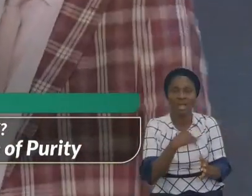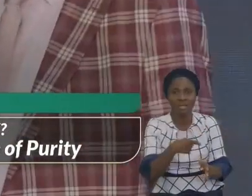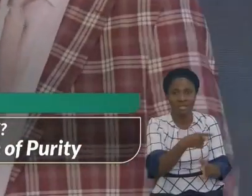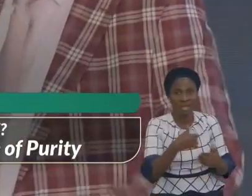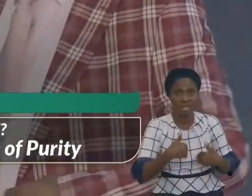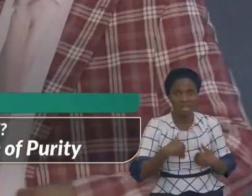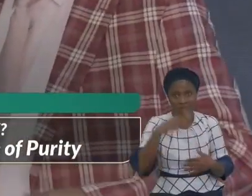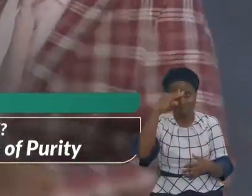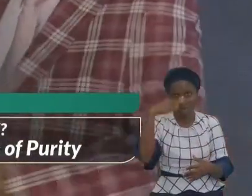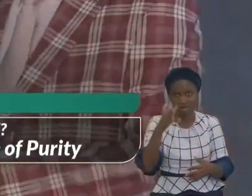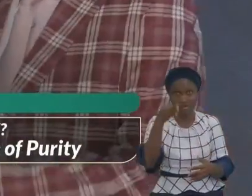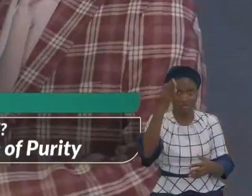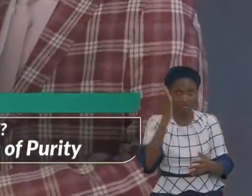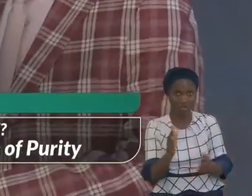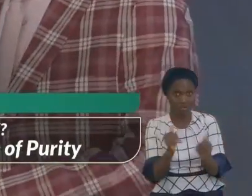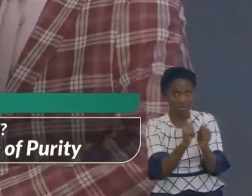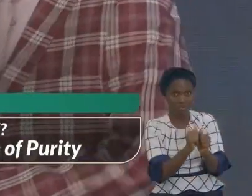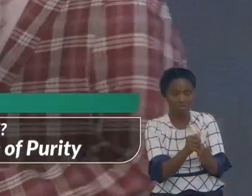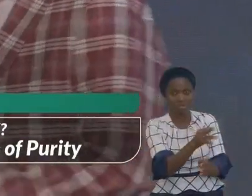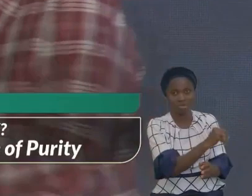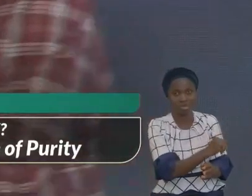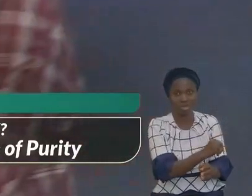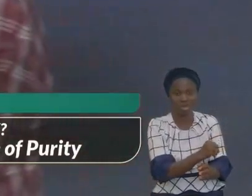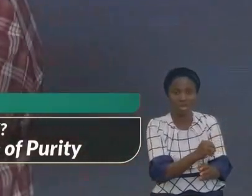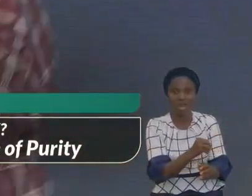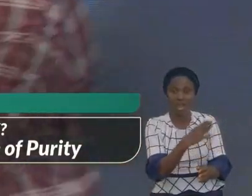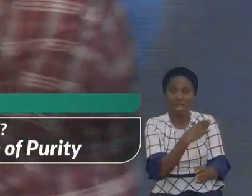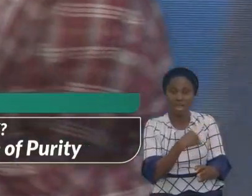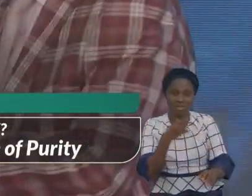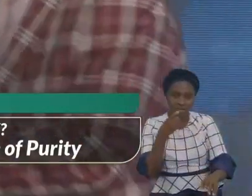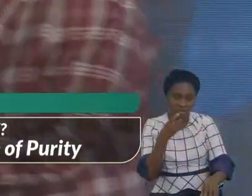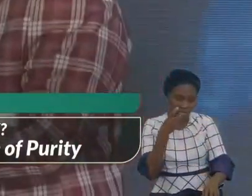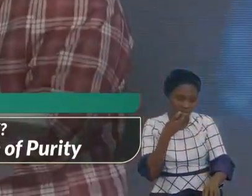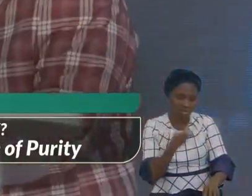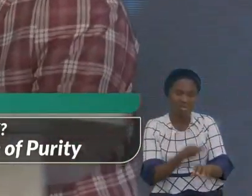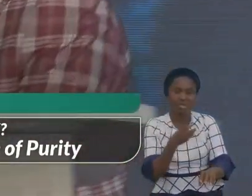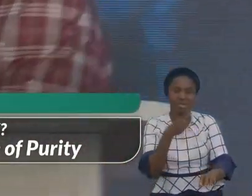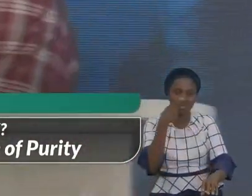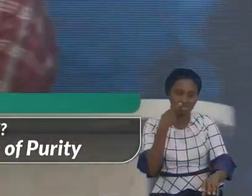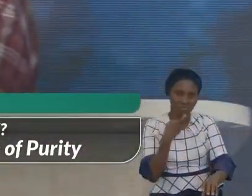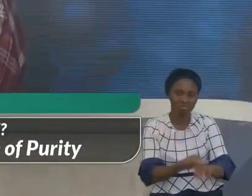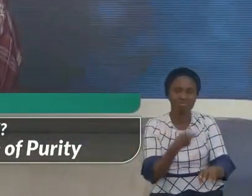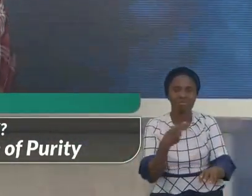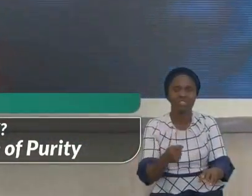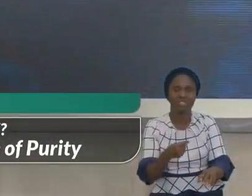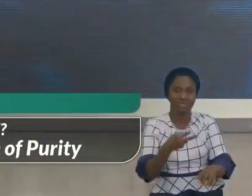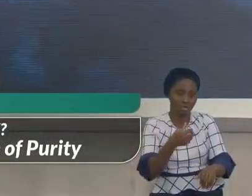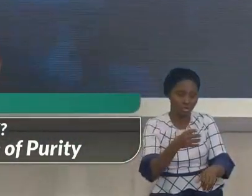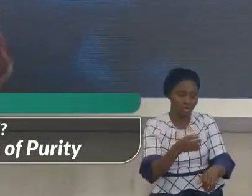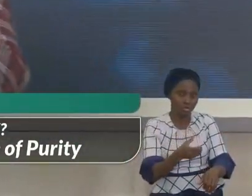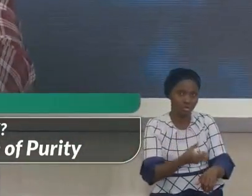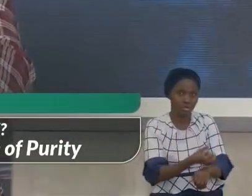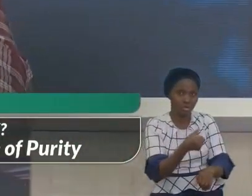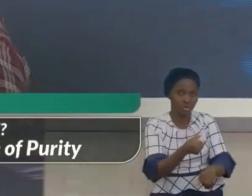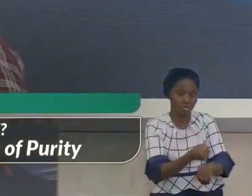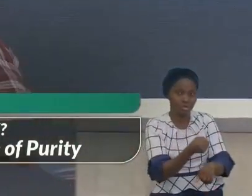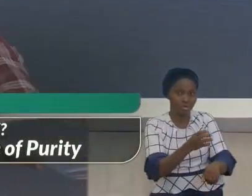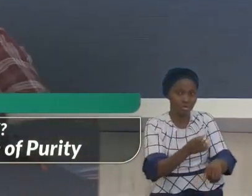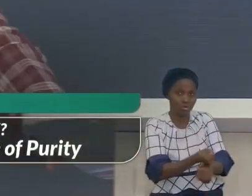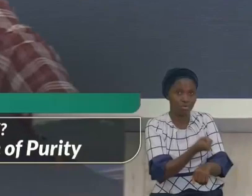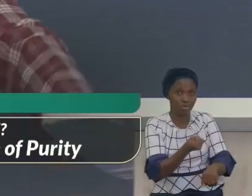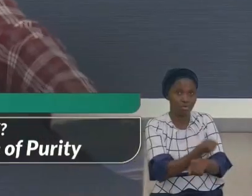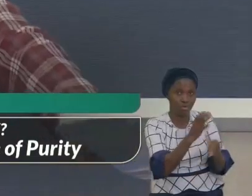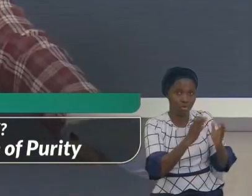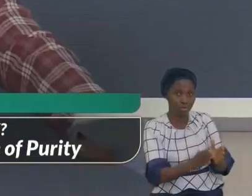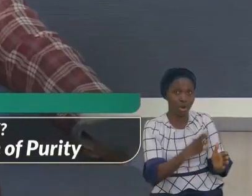for them. But you know, they had water from the rock. They didn't